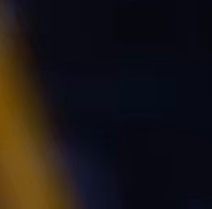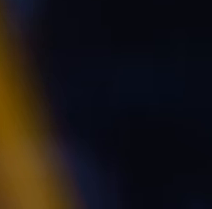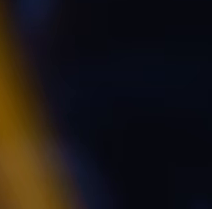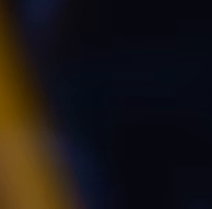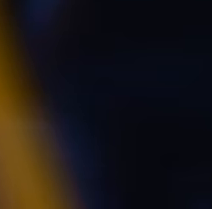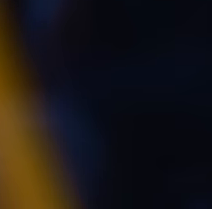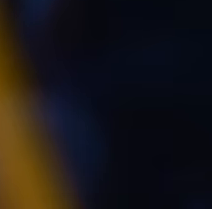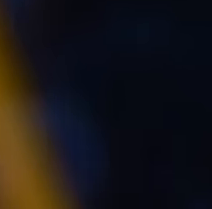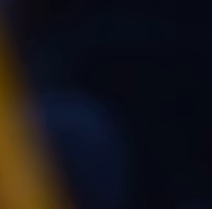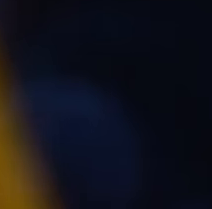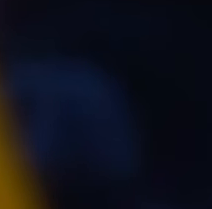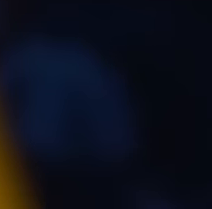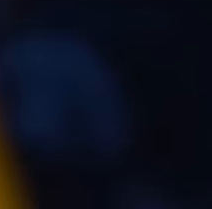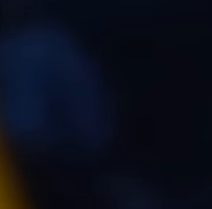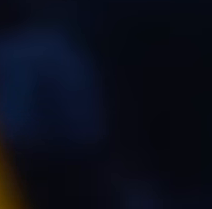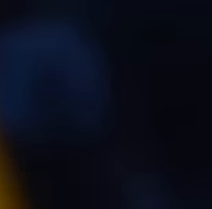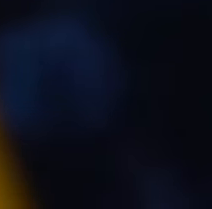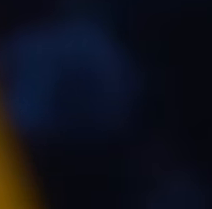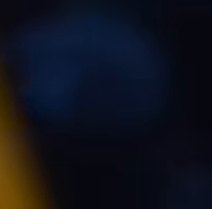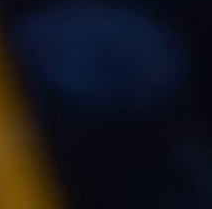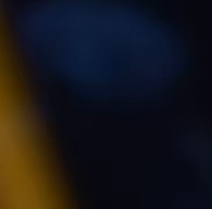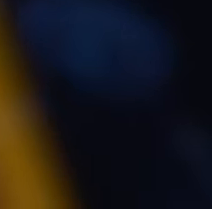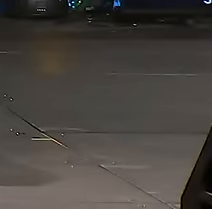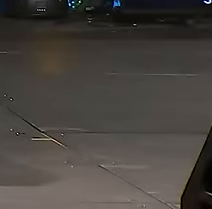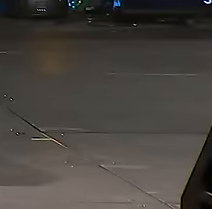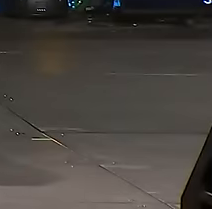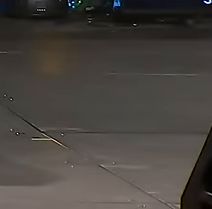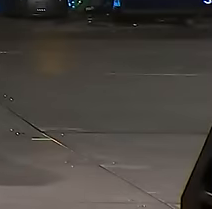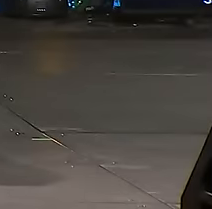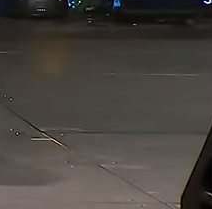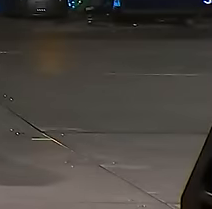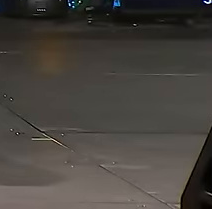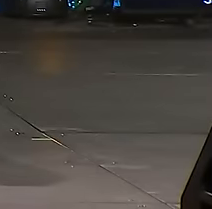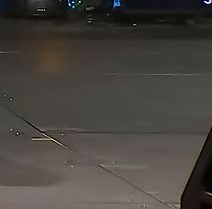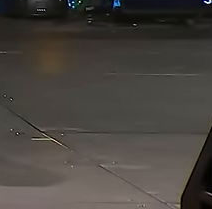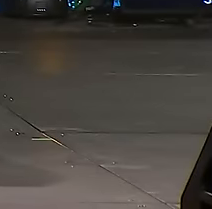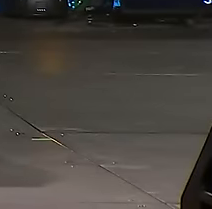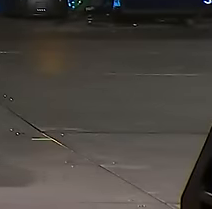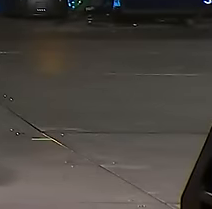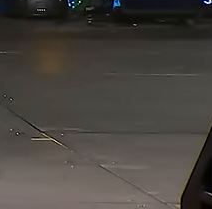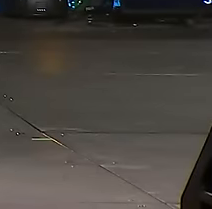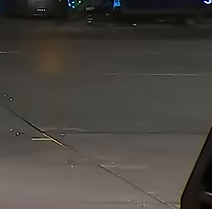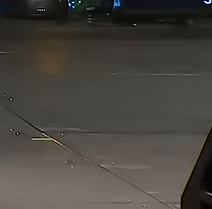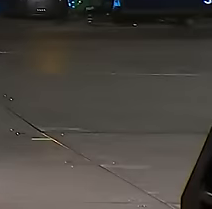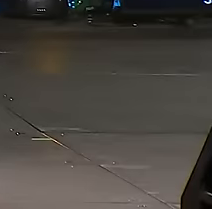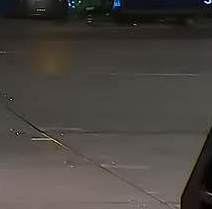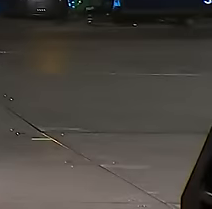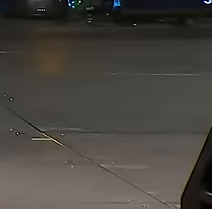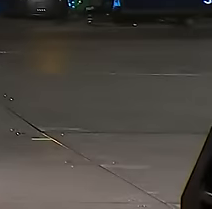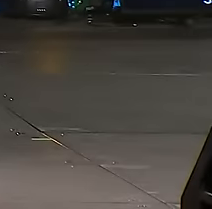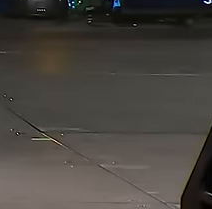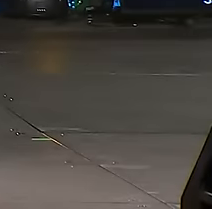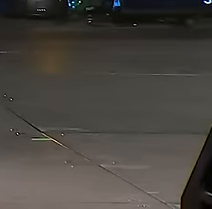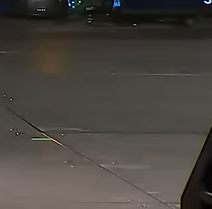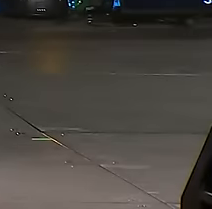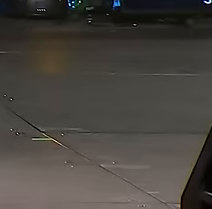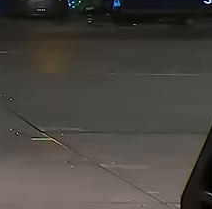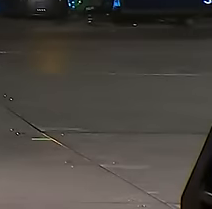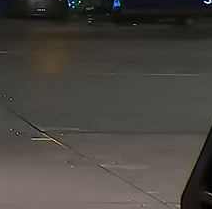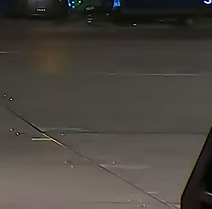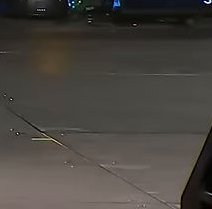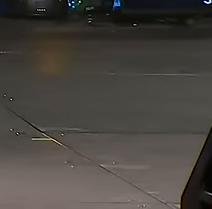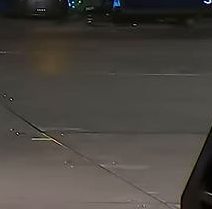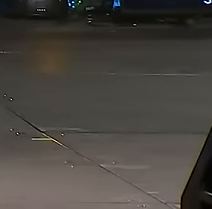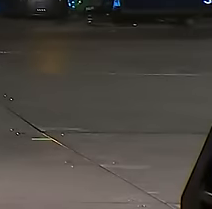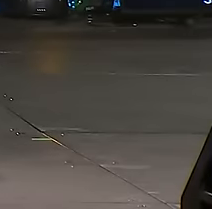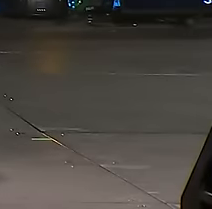Marty, we don't know how to bring this up, but you're not going to be doing the announcements by yourself anymore. And I said,